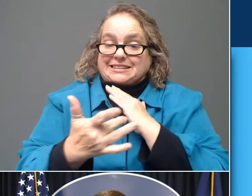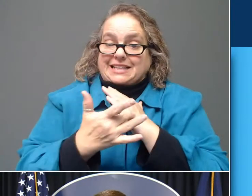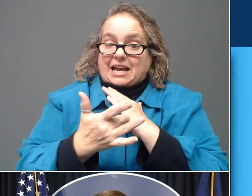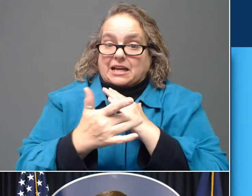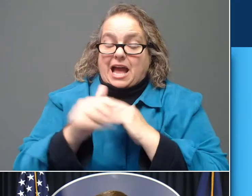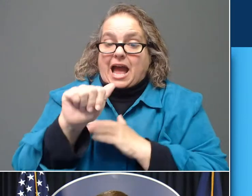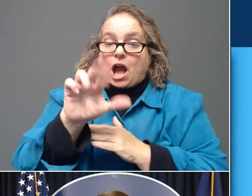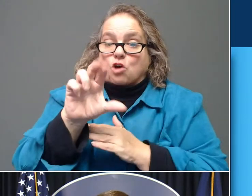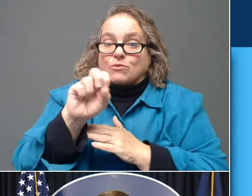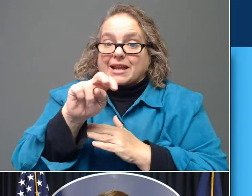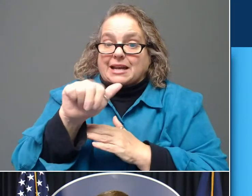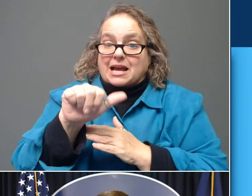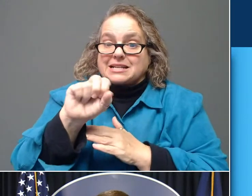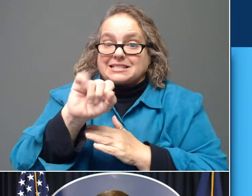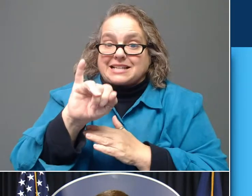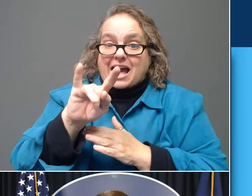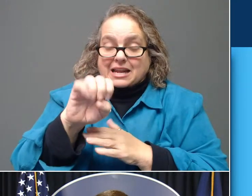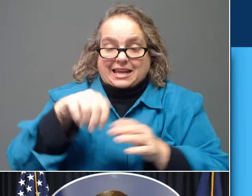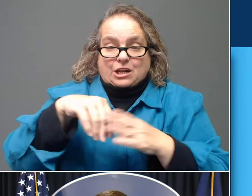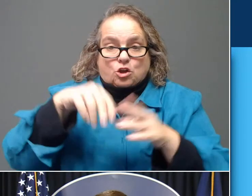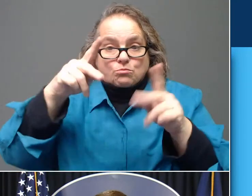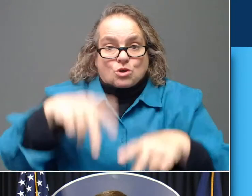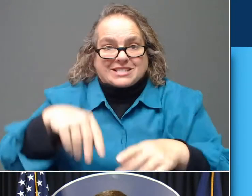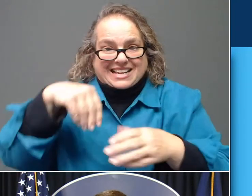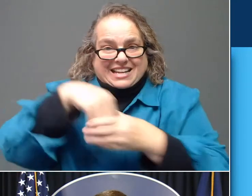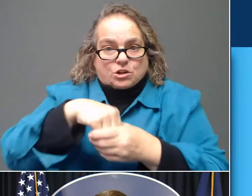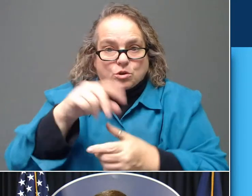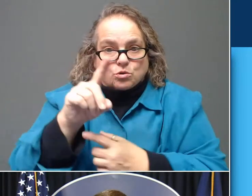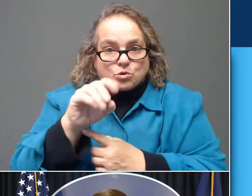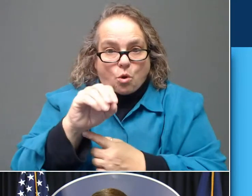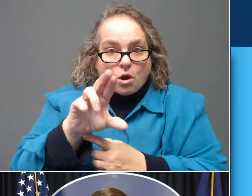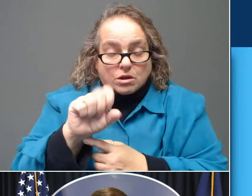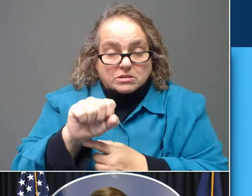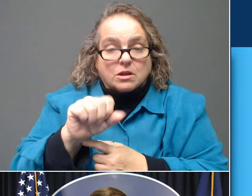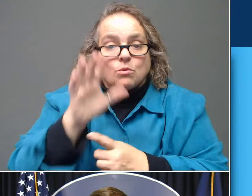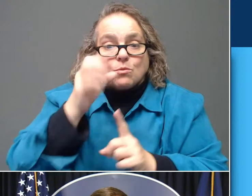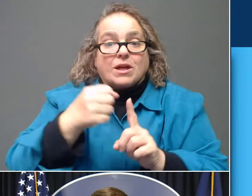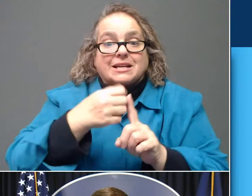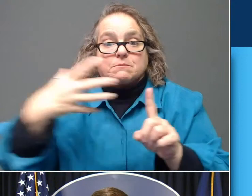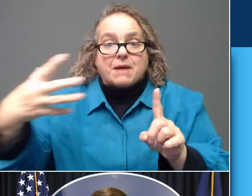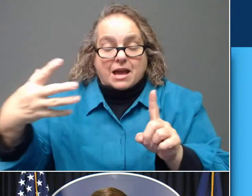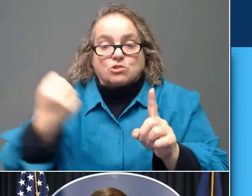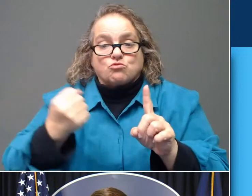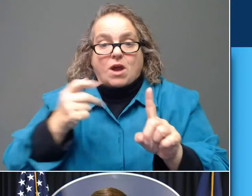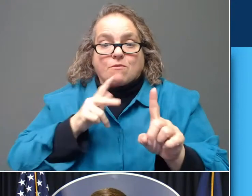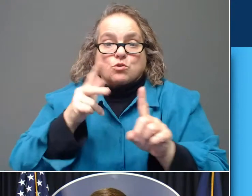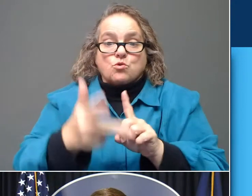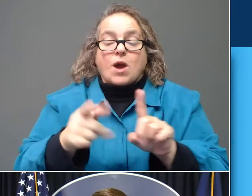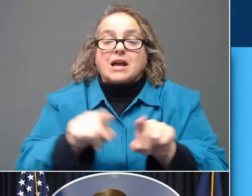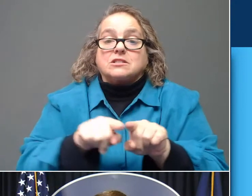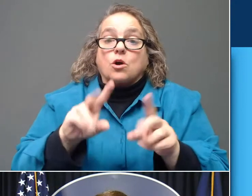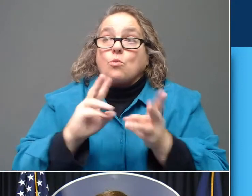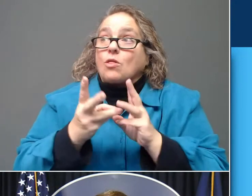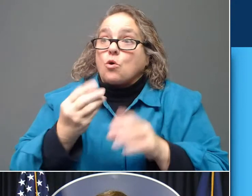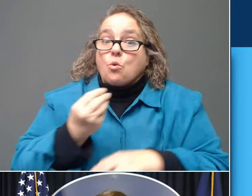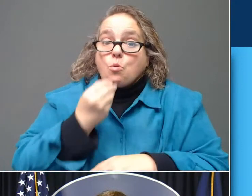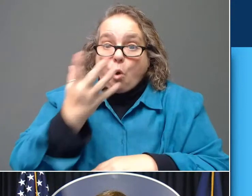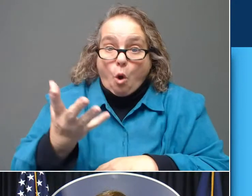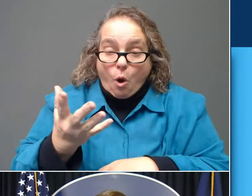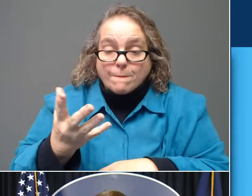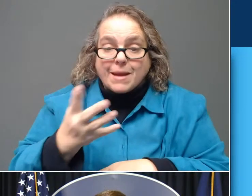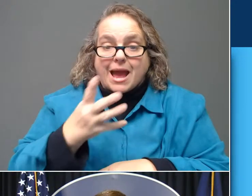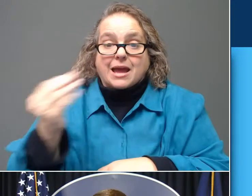indoors, but we're going to look at expanding to drive-through as the weather warms and supply increases. Sign-ups for this